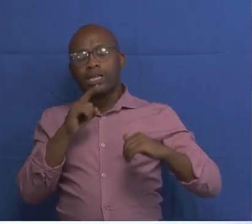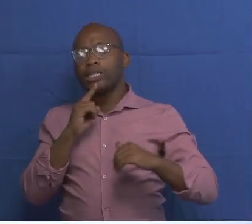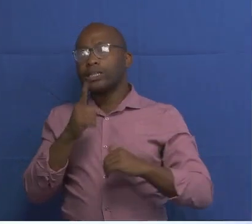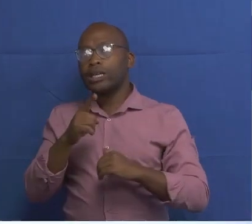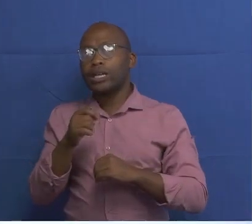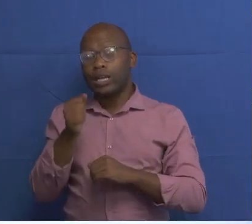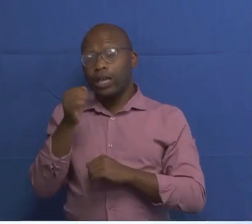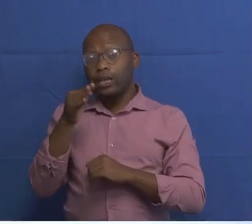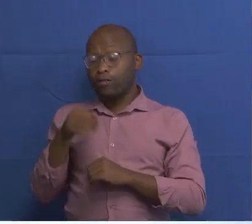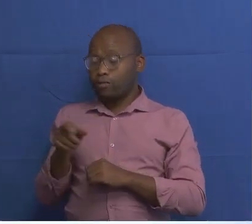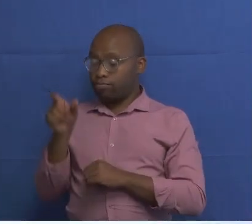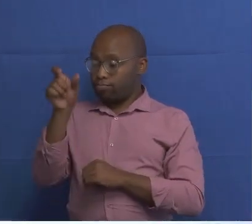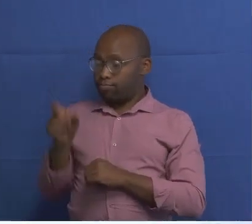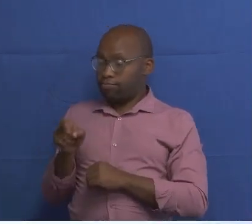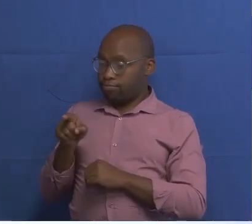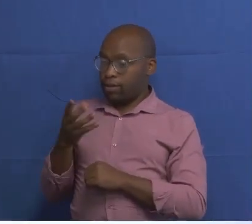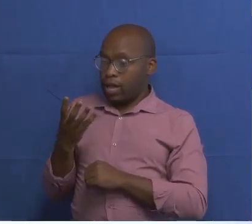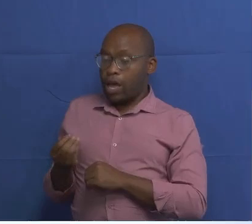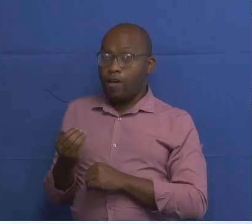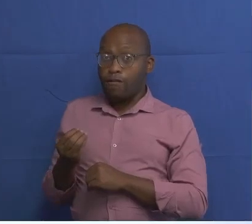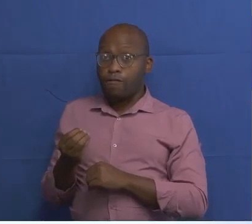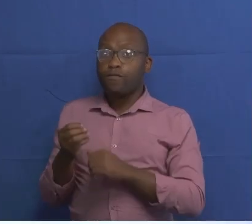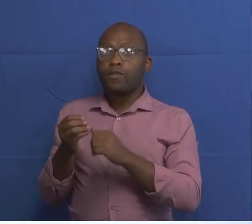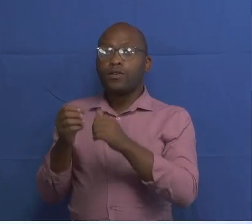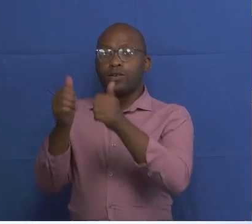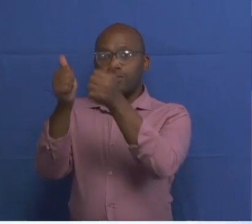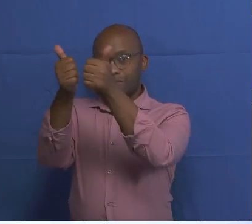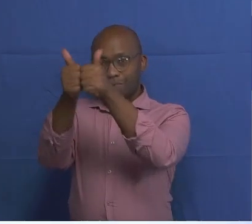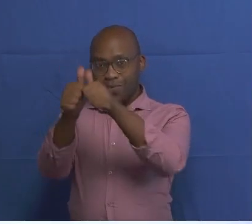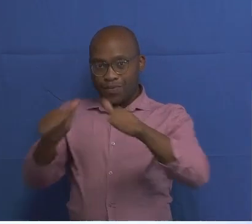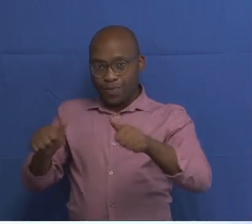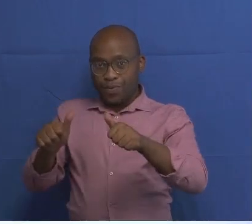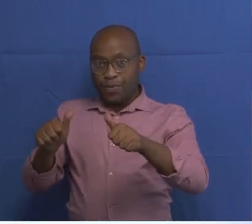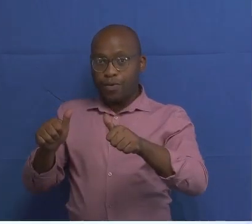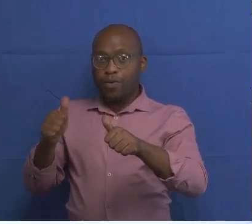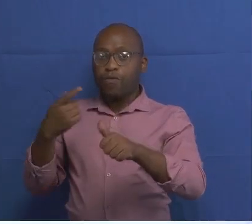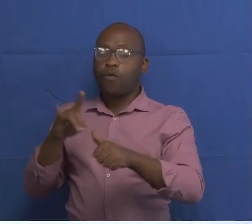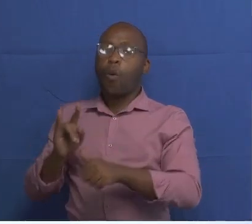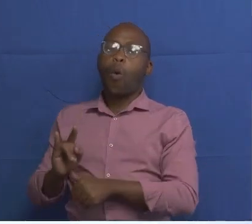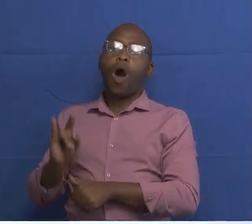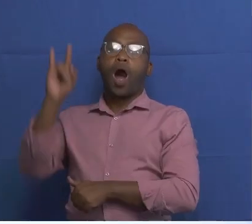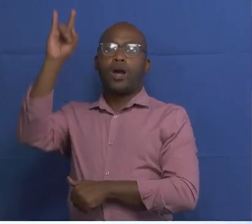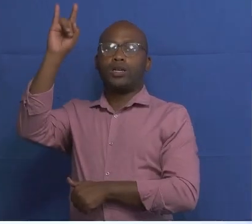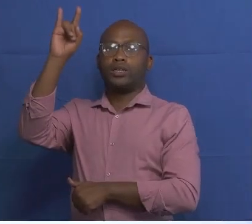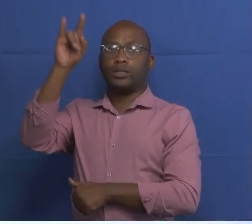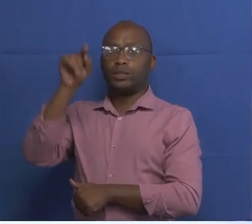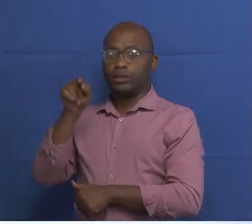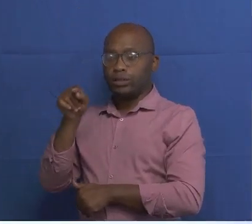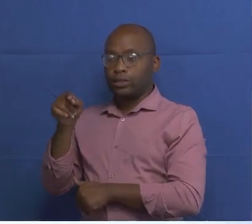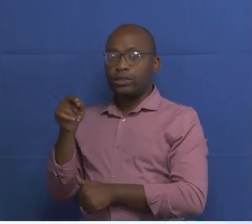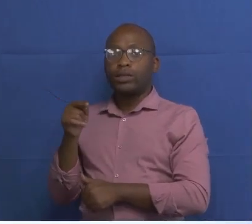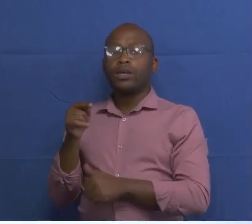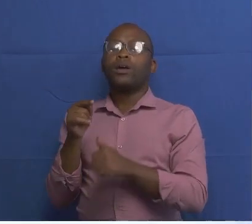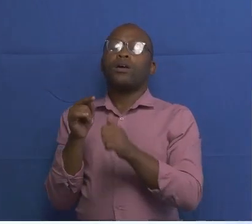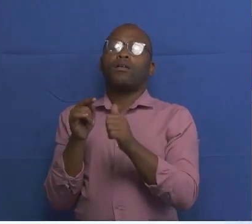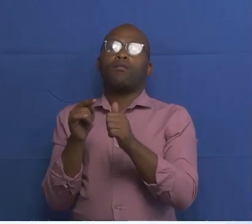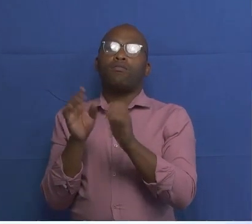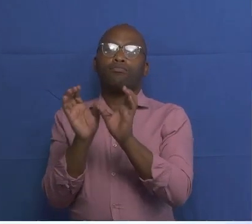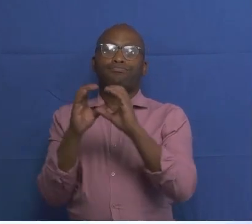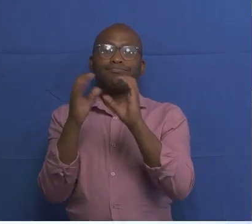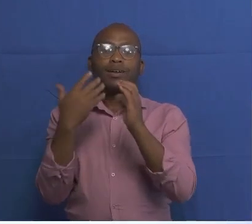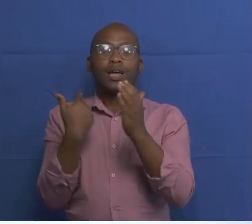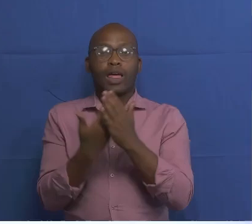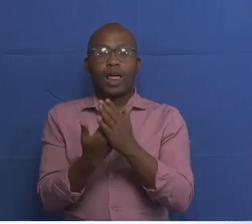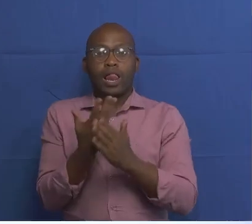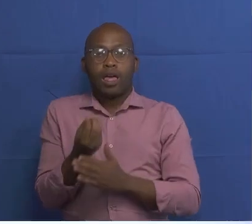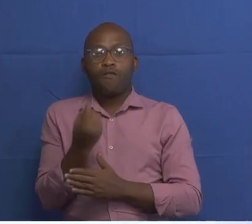is heterozygous for height, it means that now a gamete can only contain one of these alleles. So